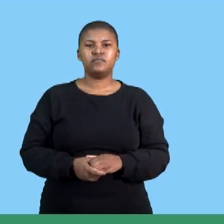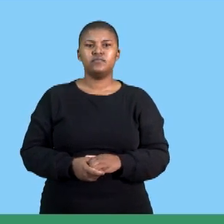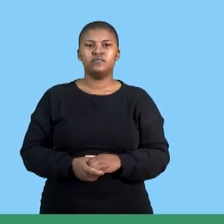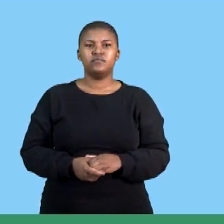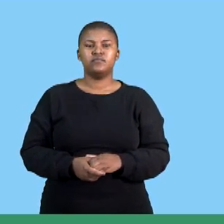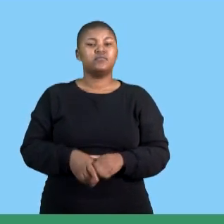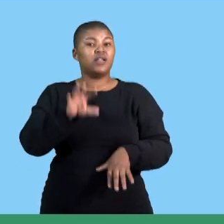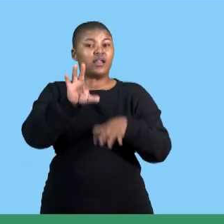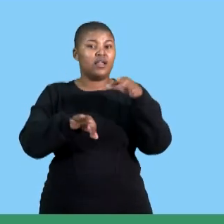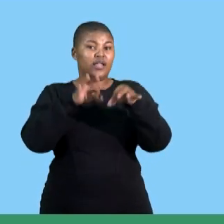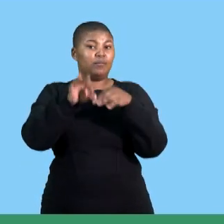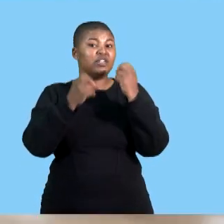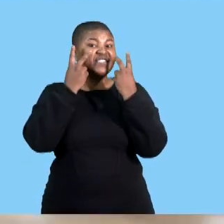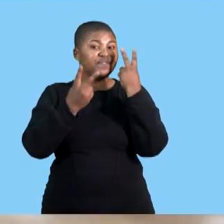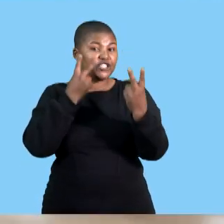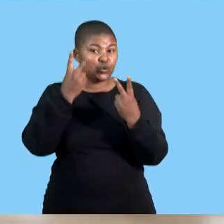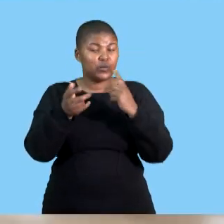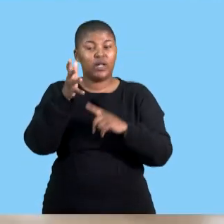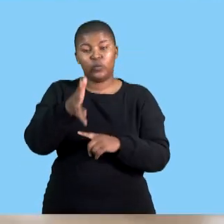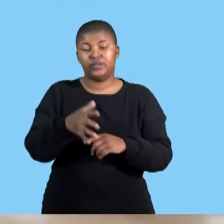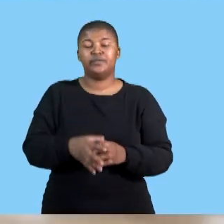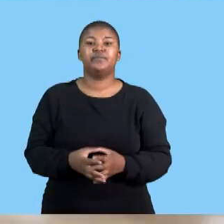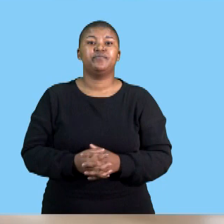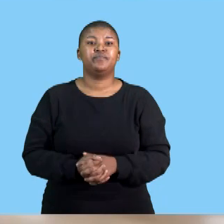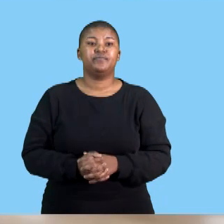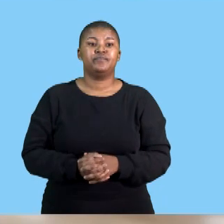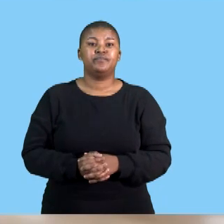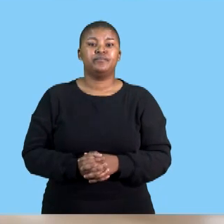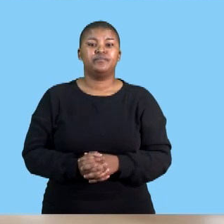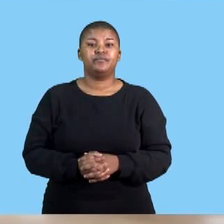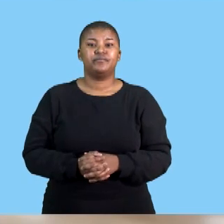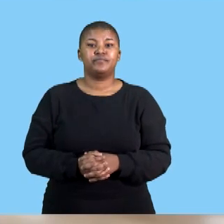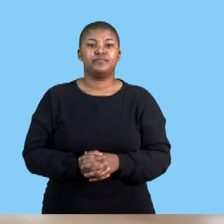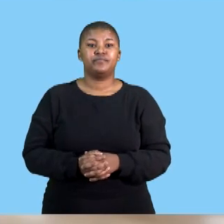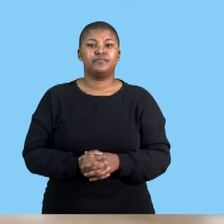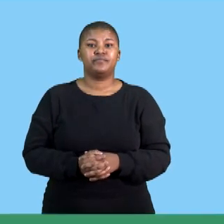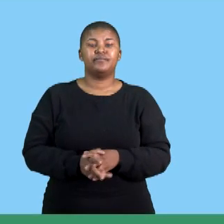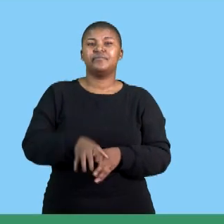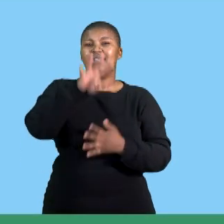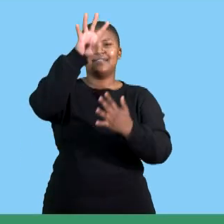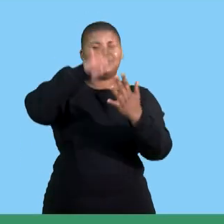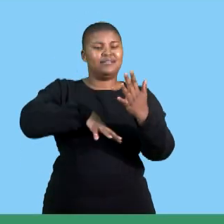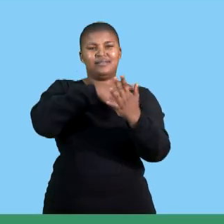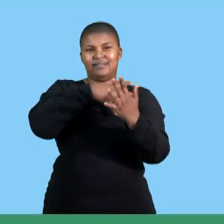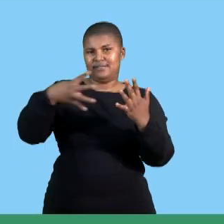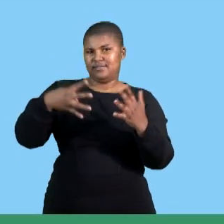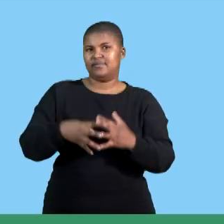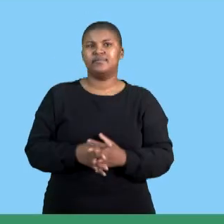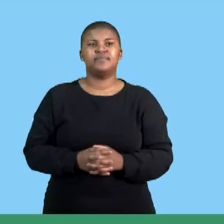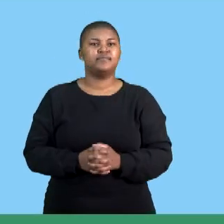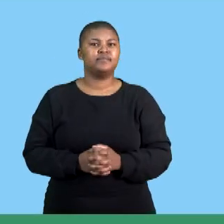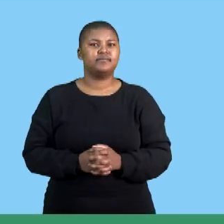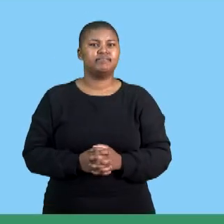Now we are going to explain the types of visual aids one by one. We'll start with the tables. A table is a